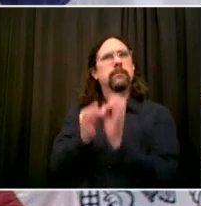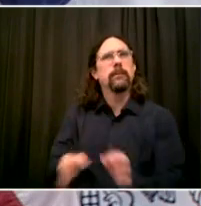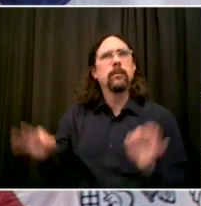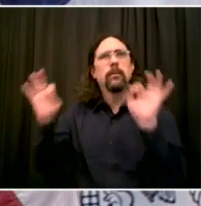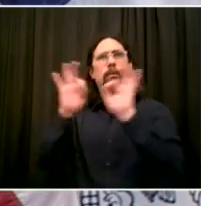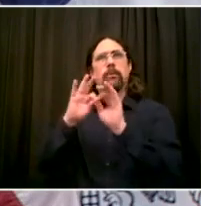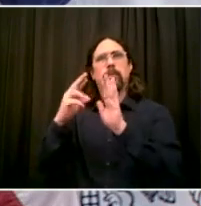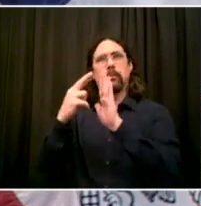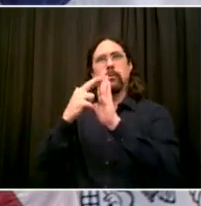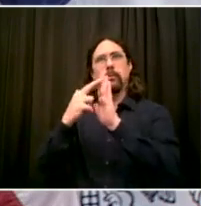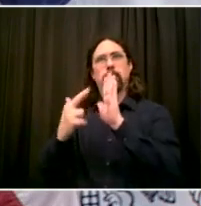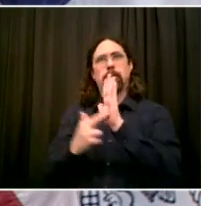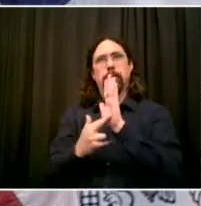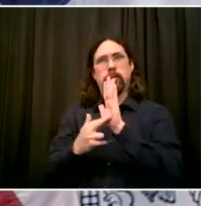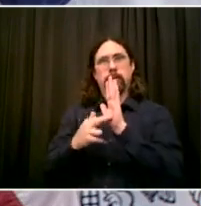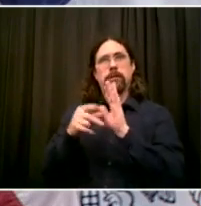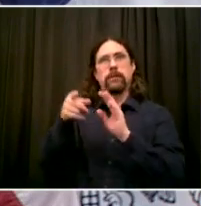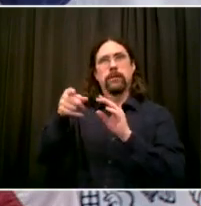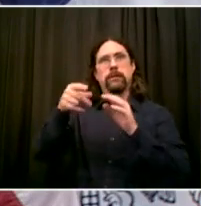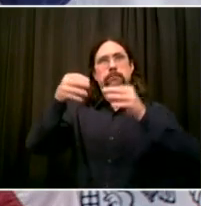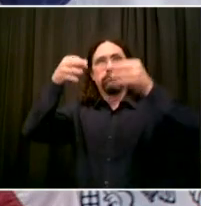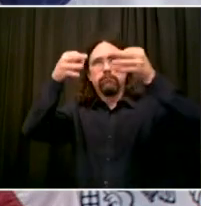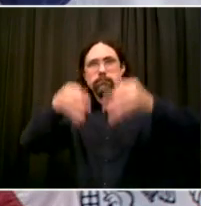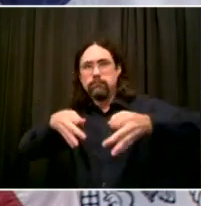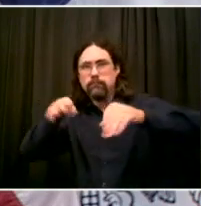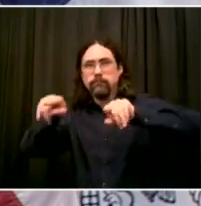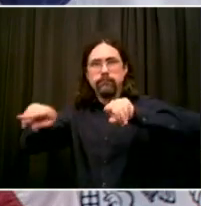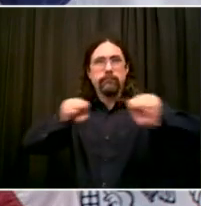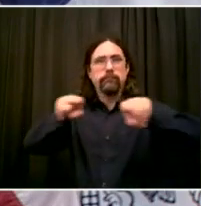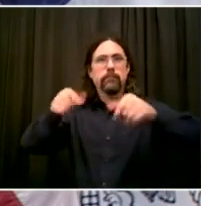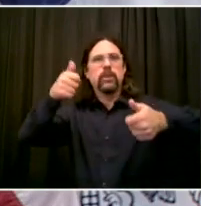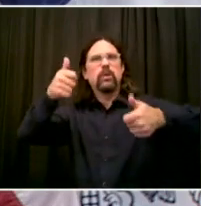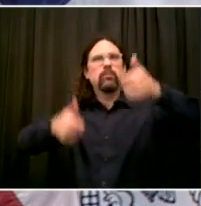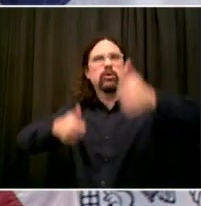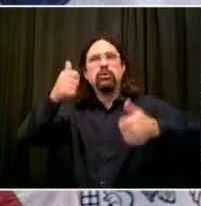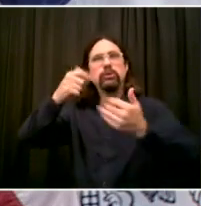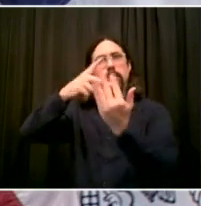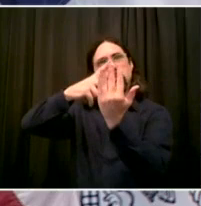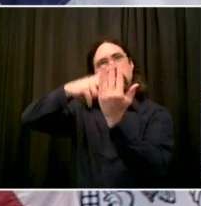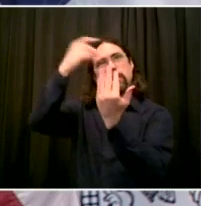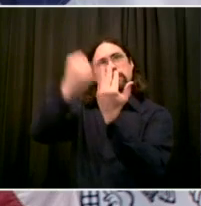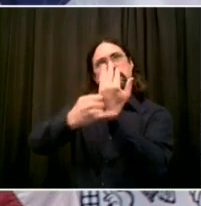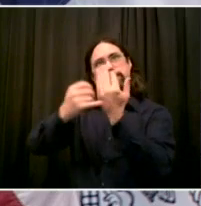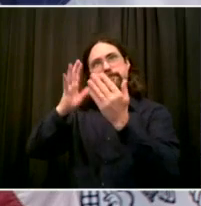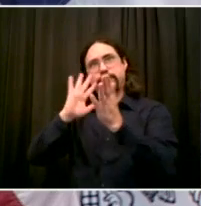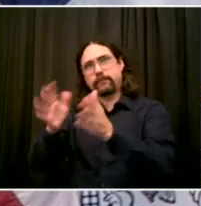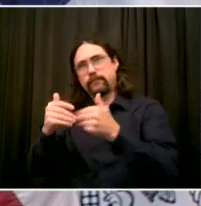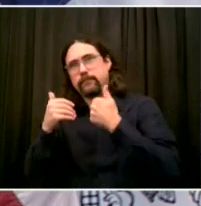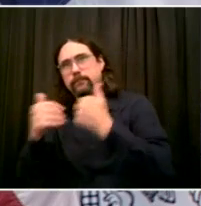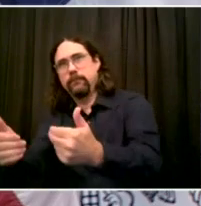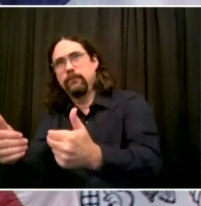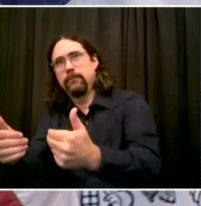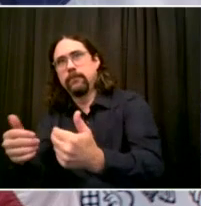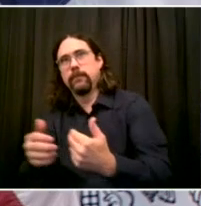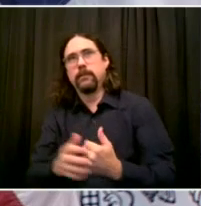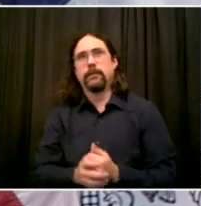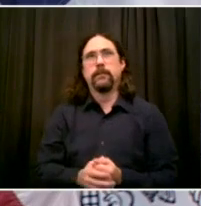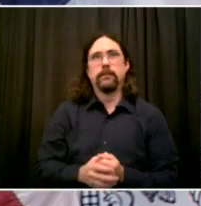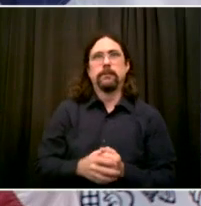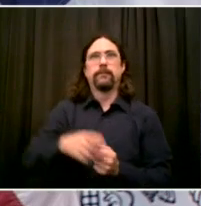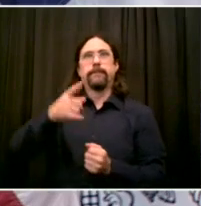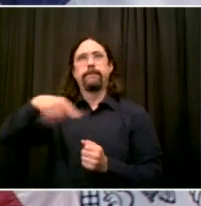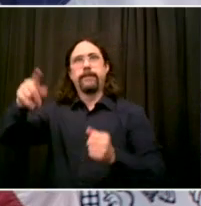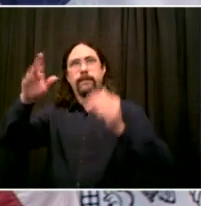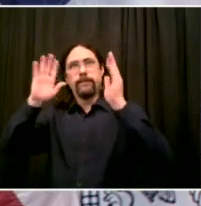is an emphasis on economic and racial equality. And I'm just wondering if you can say more about